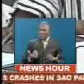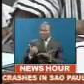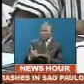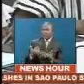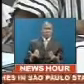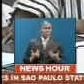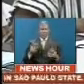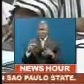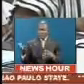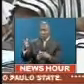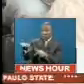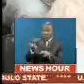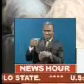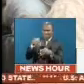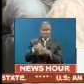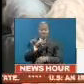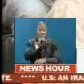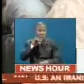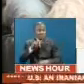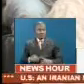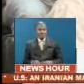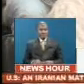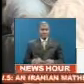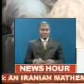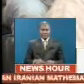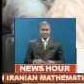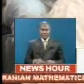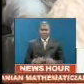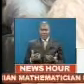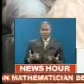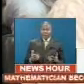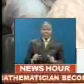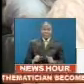get them involved in agriculture. With a new 10 million CD